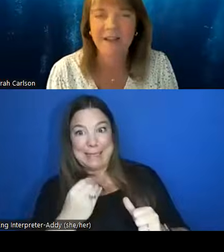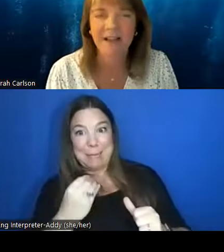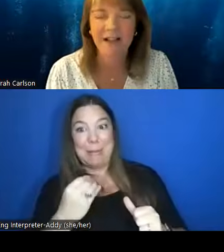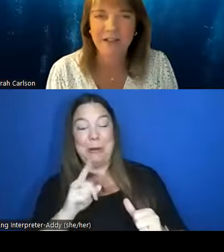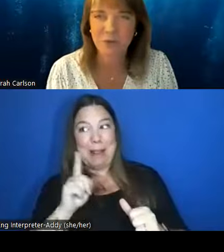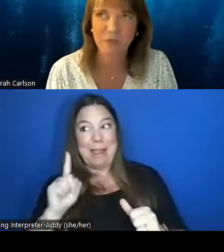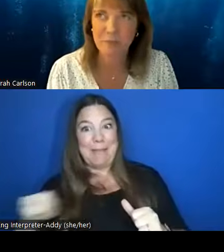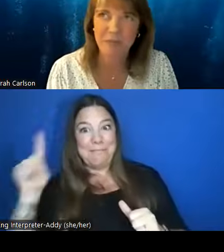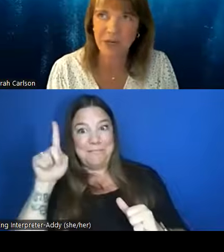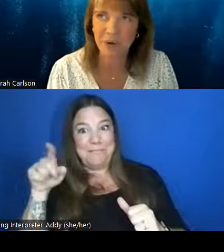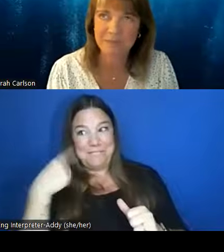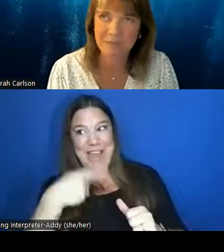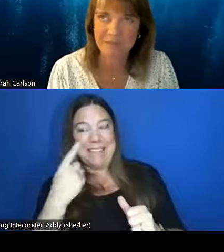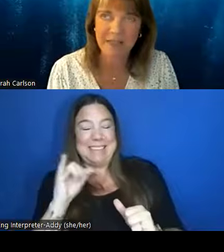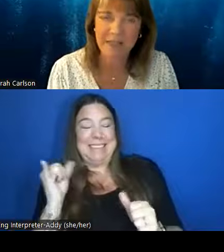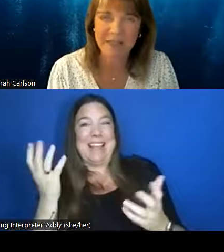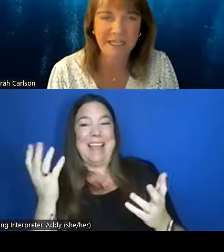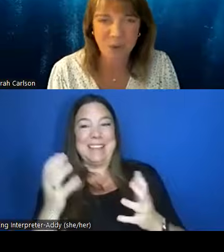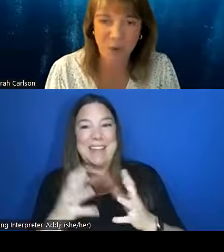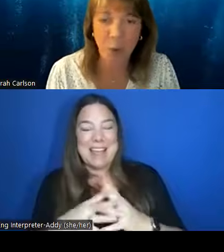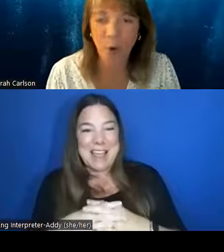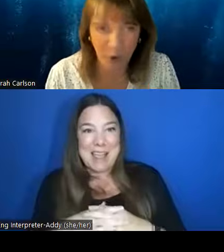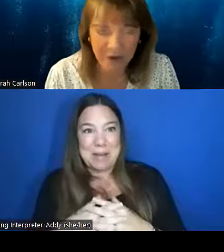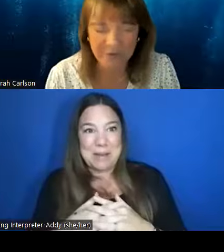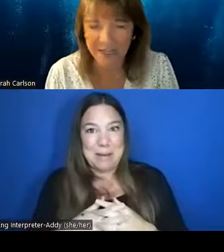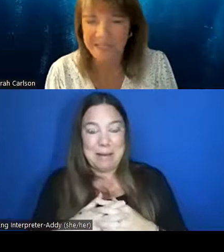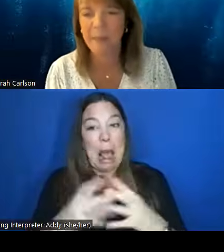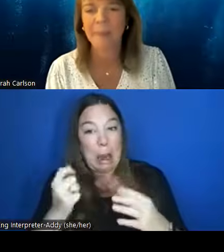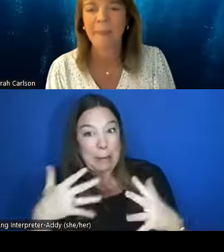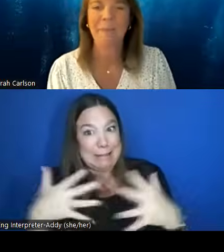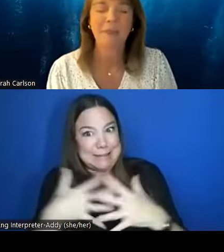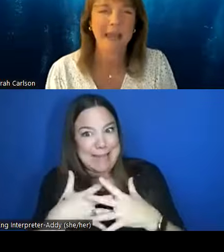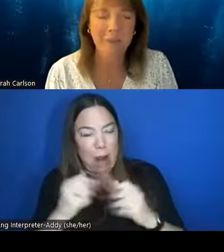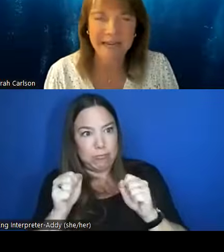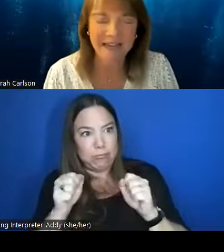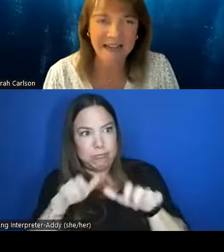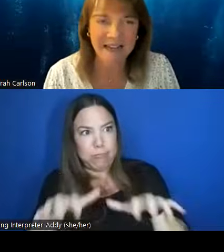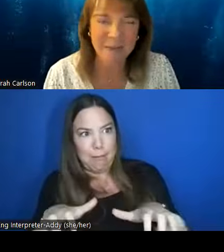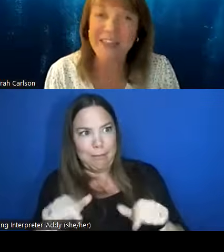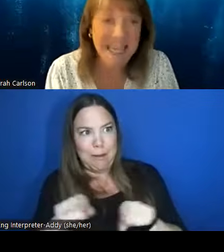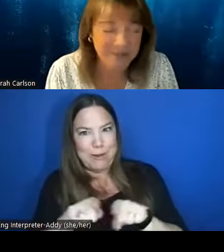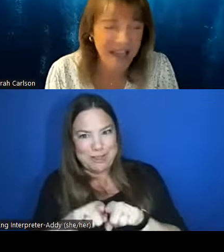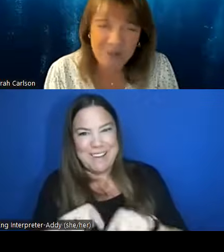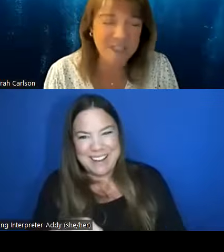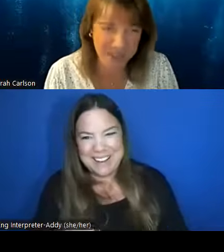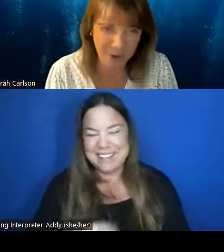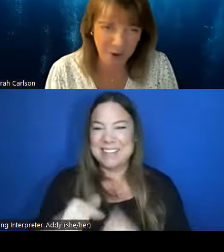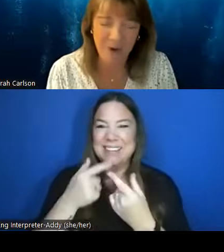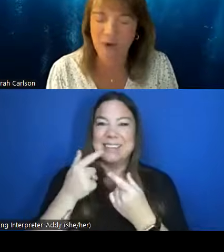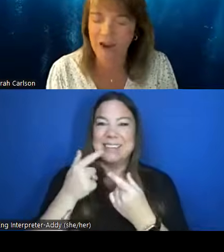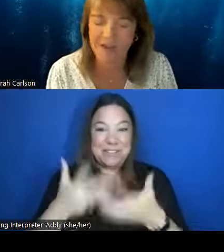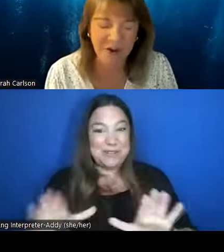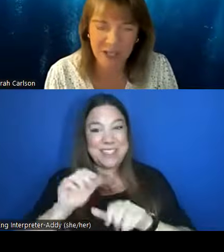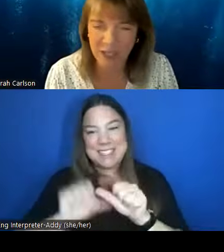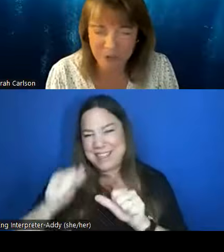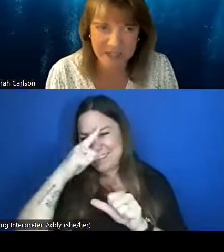expression, sort of, you know, I think tainted with horror, frankly. But by the end of every summer, we